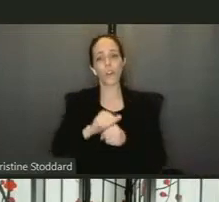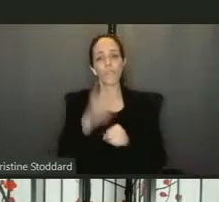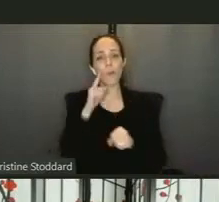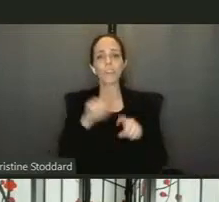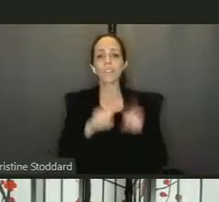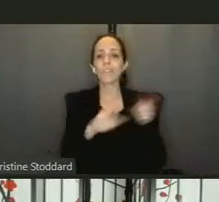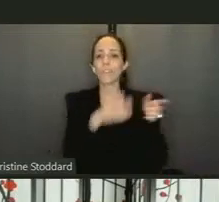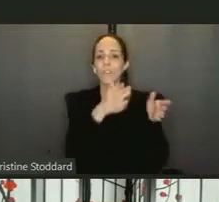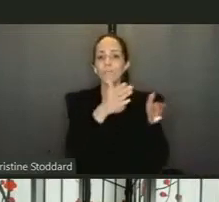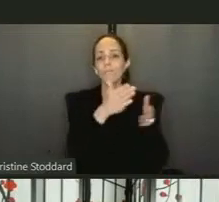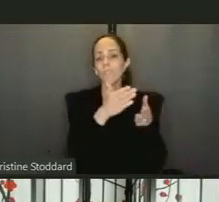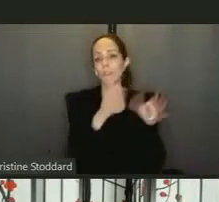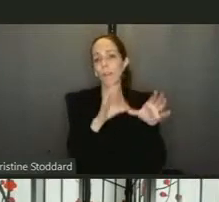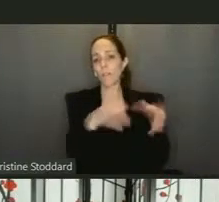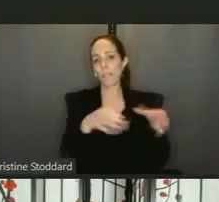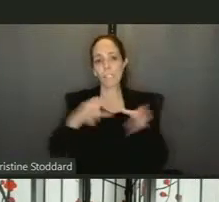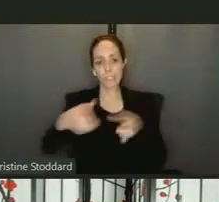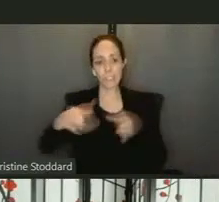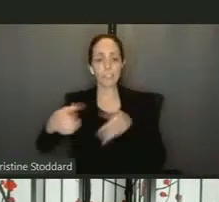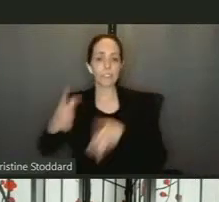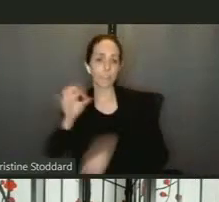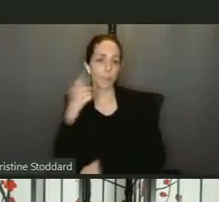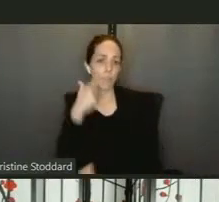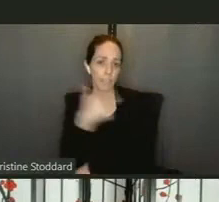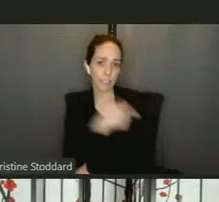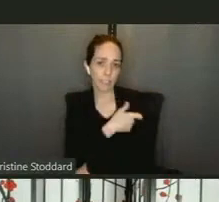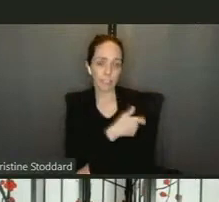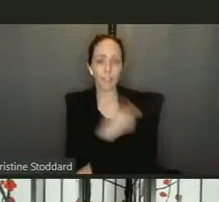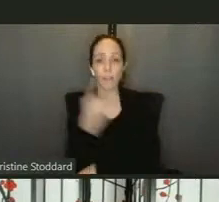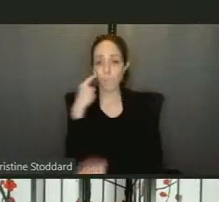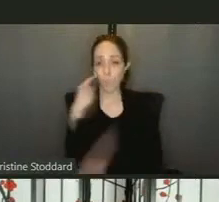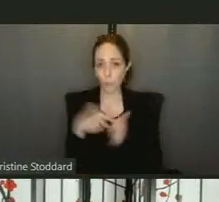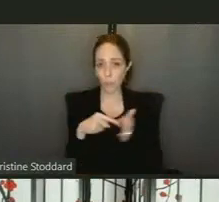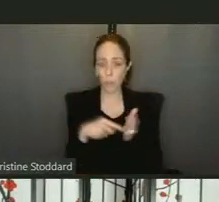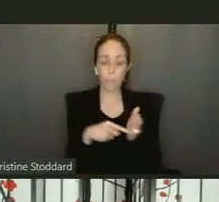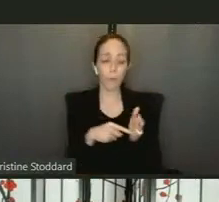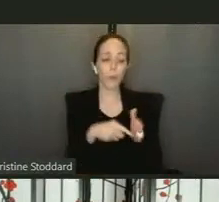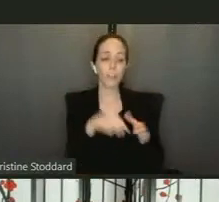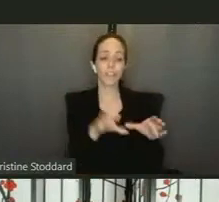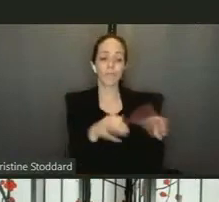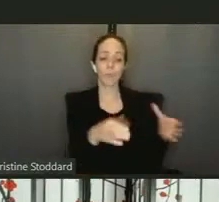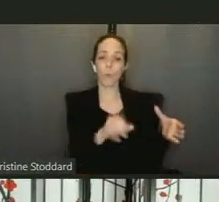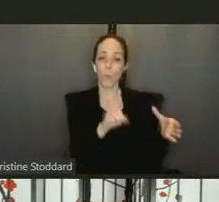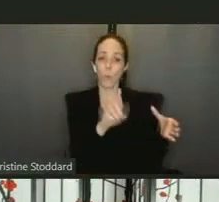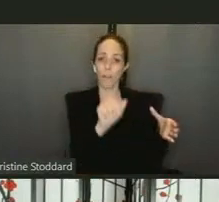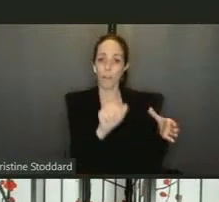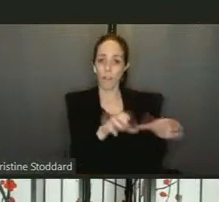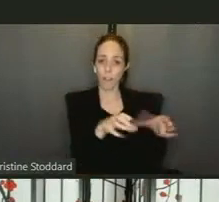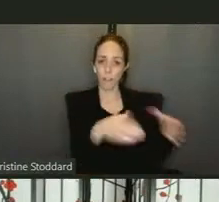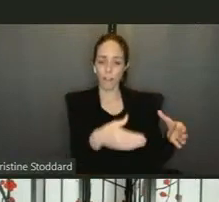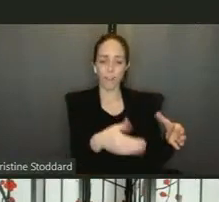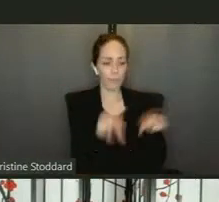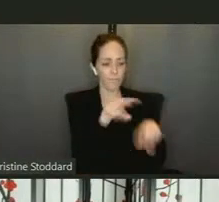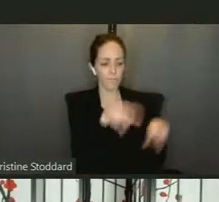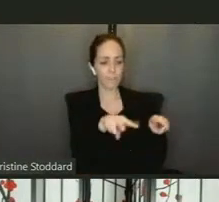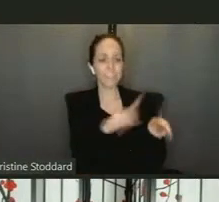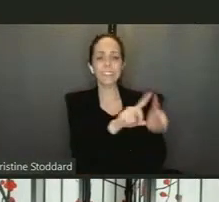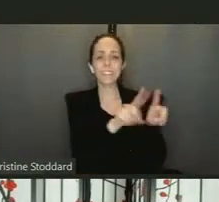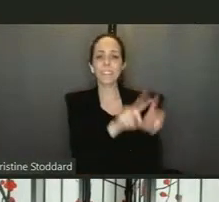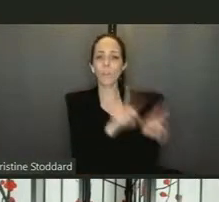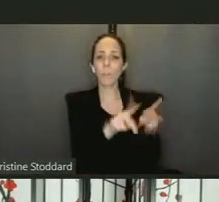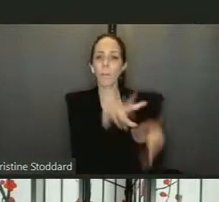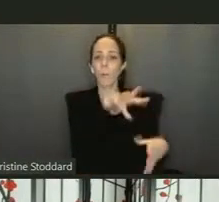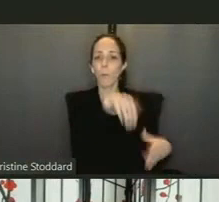of vaccine is that we look at categories like folks in the 1A healthcare worker category, and we've